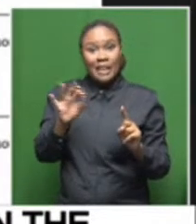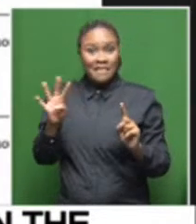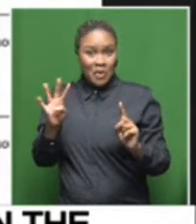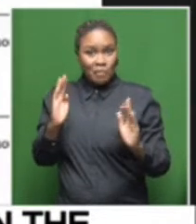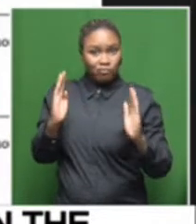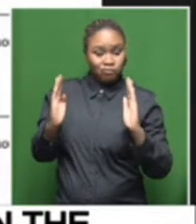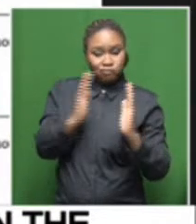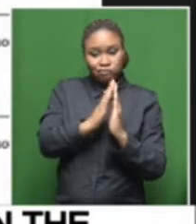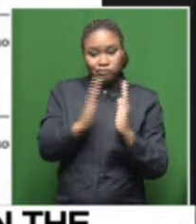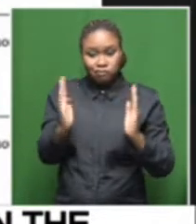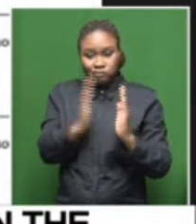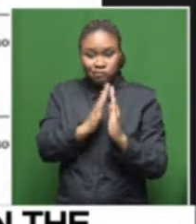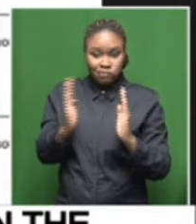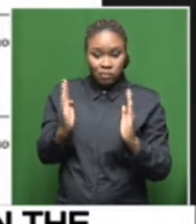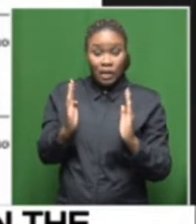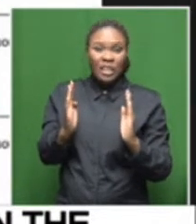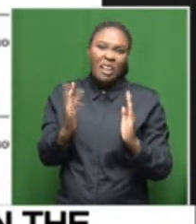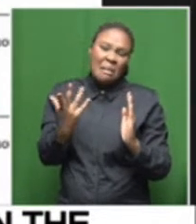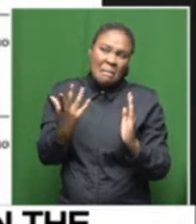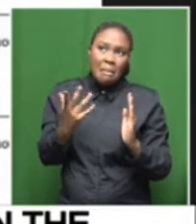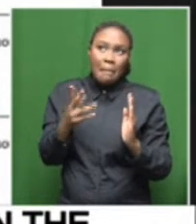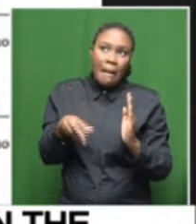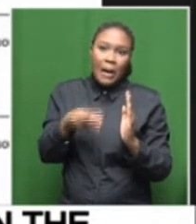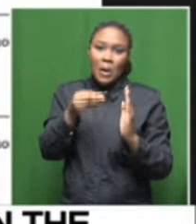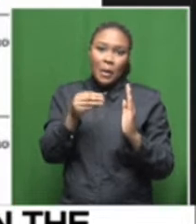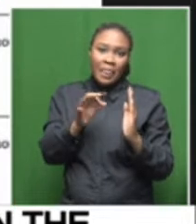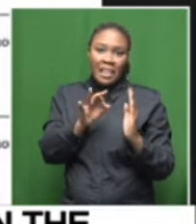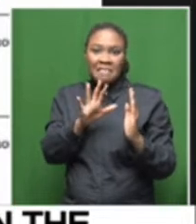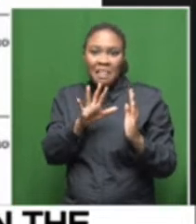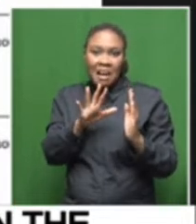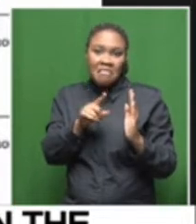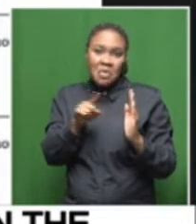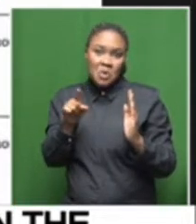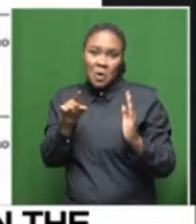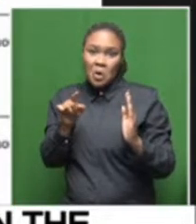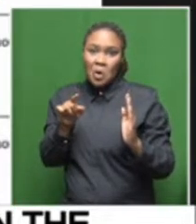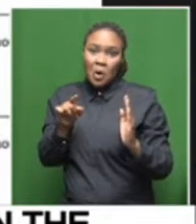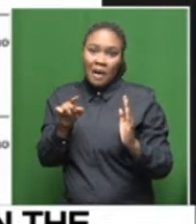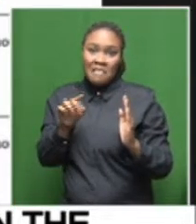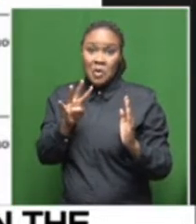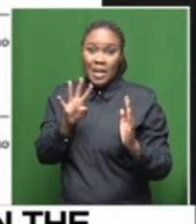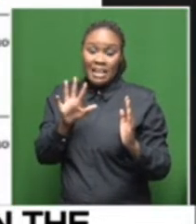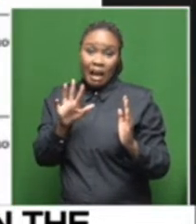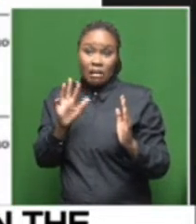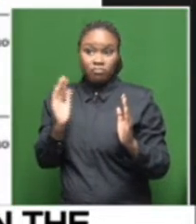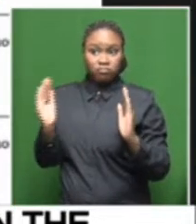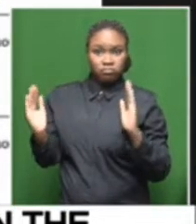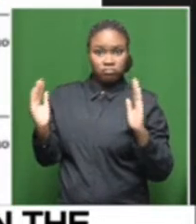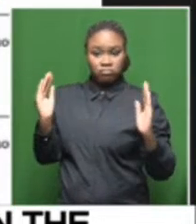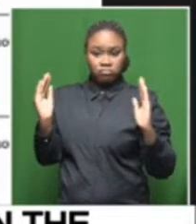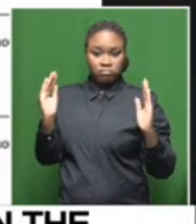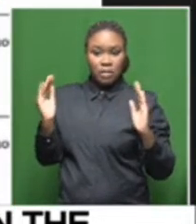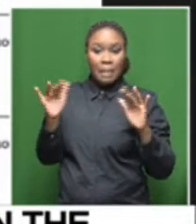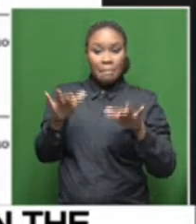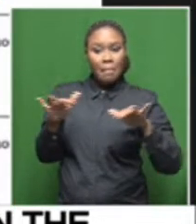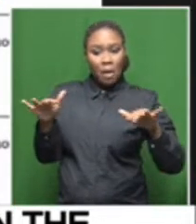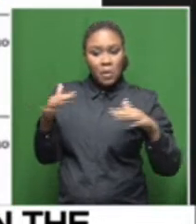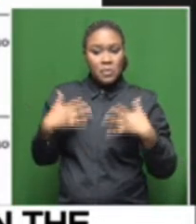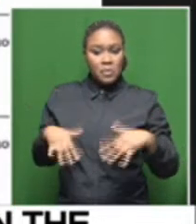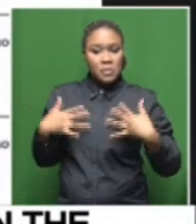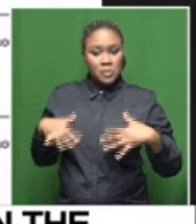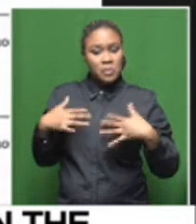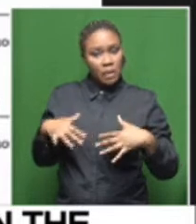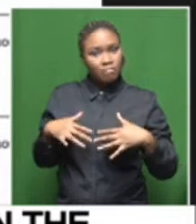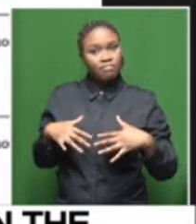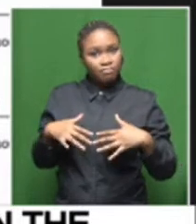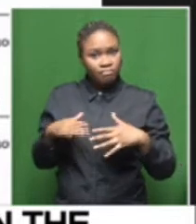also the 35 to 49, there's still a big possibility of uptake in that cohort. So there are all those kind